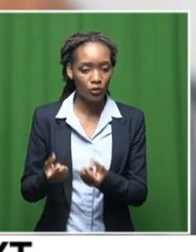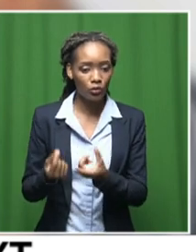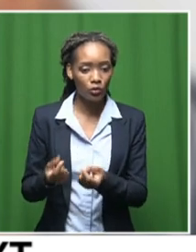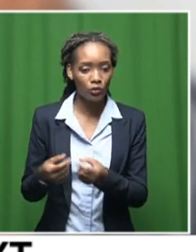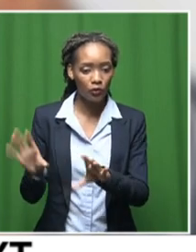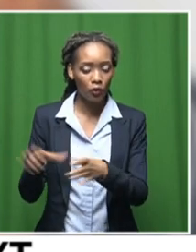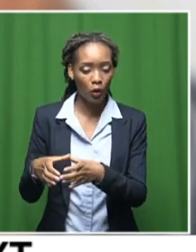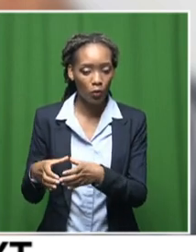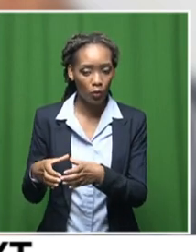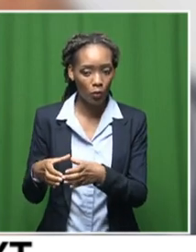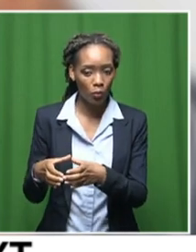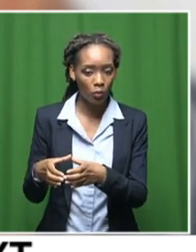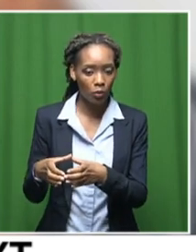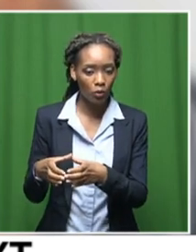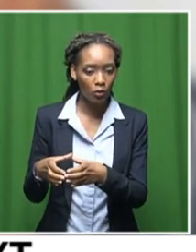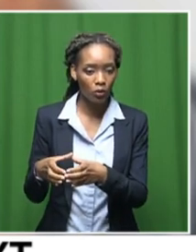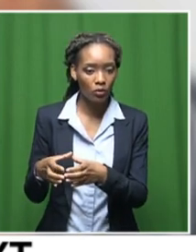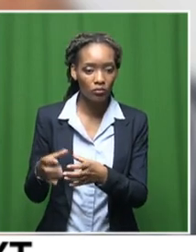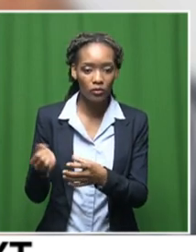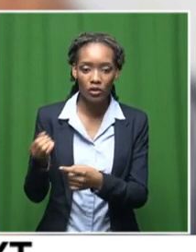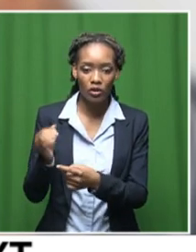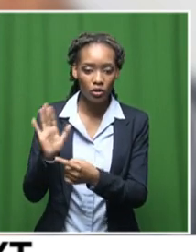not just a show that's going to happen.